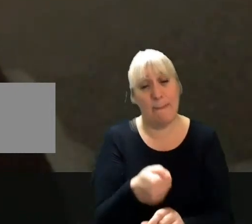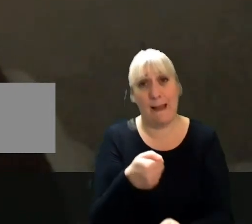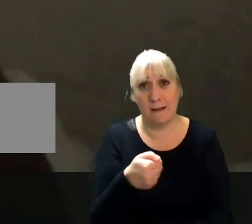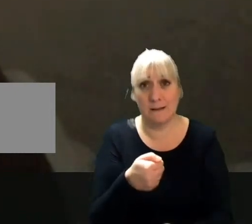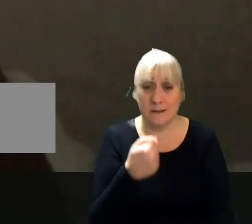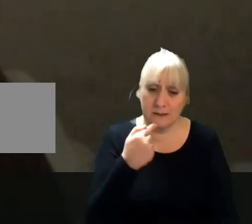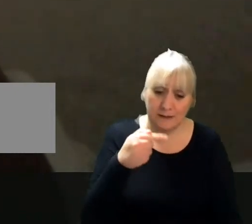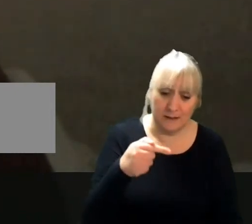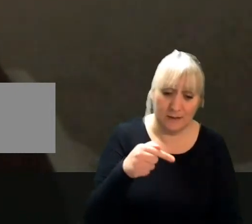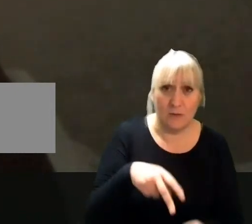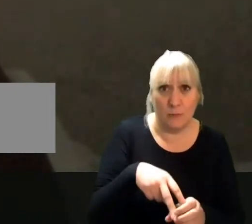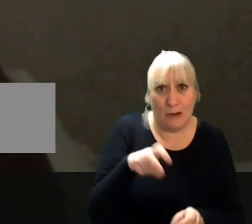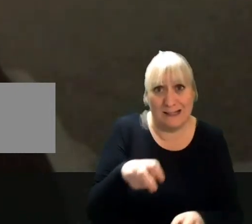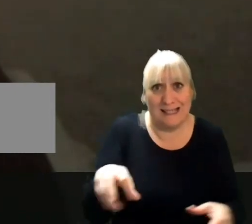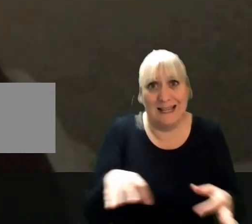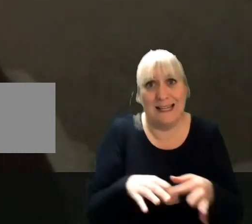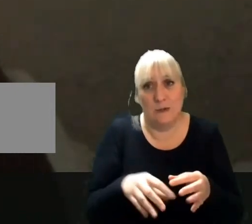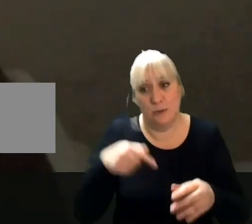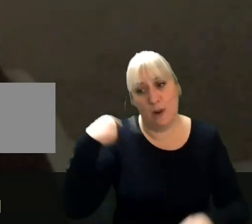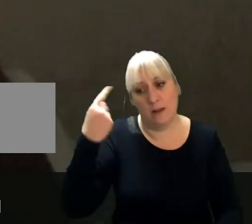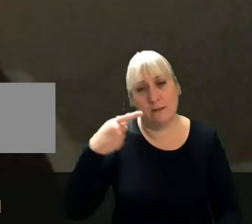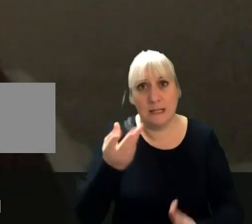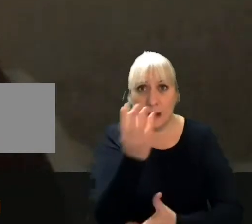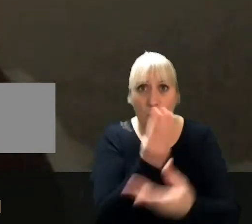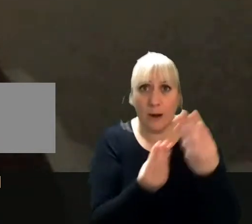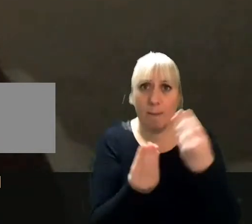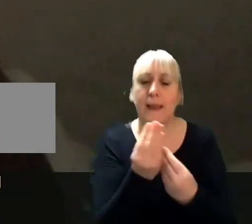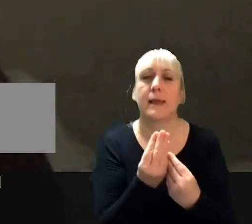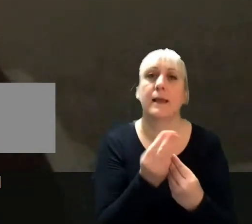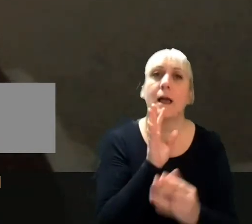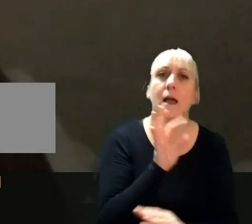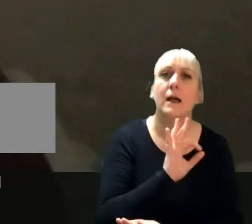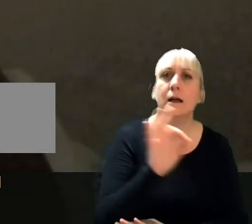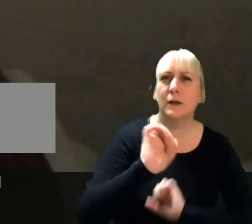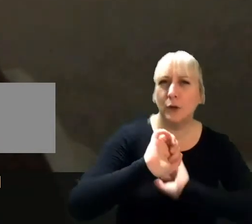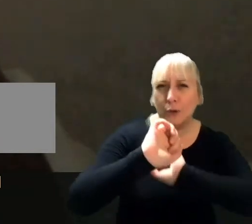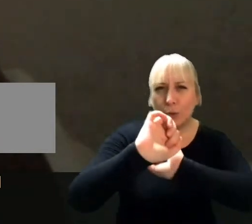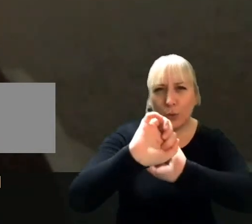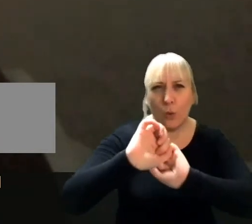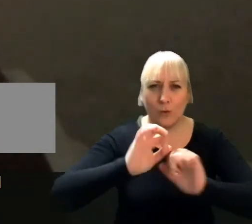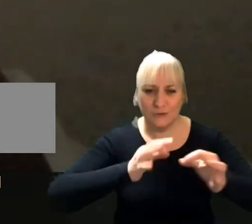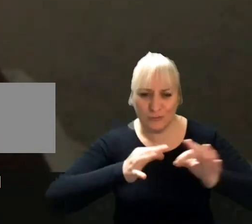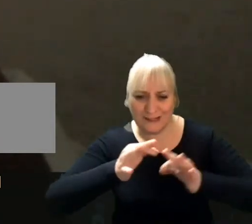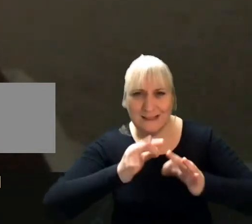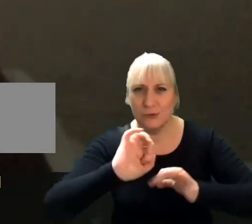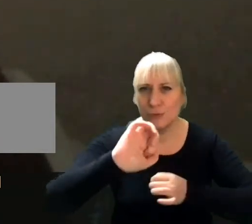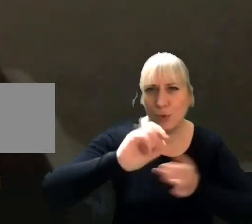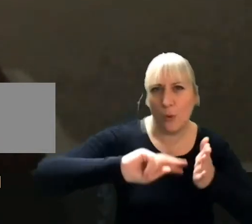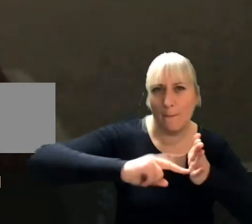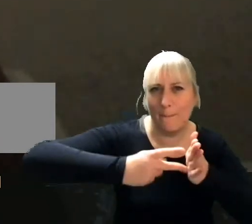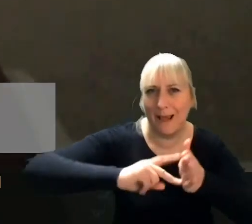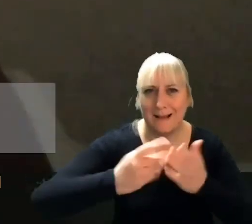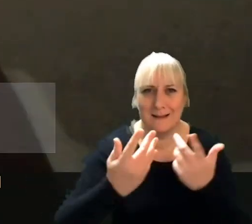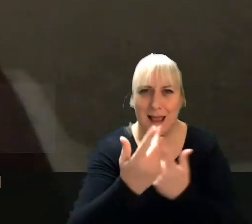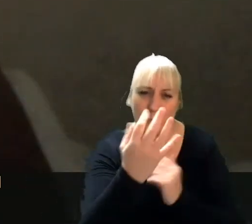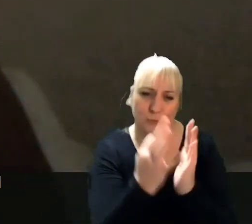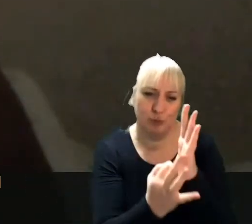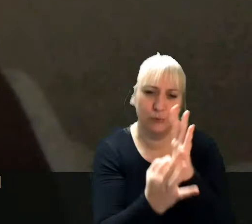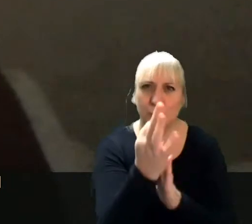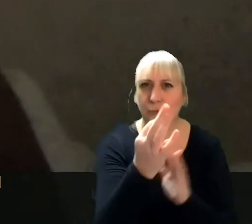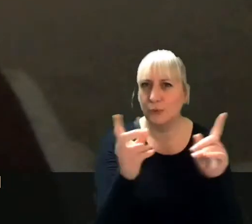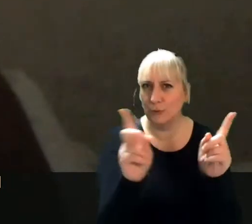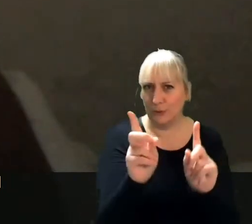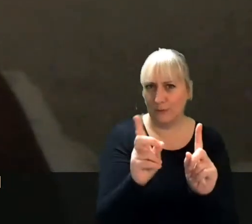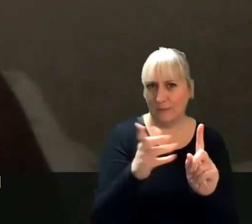of London? And what are your strategies towards this? I'd like to know more